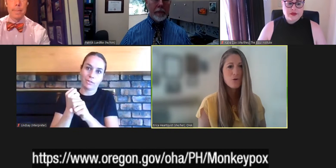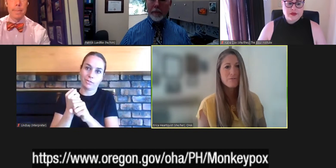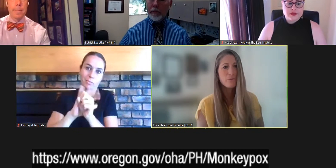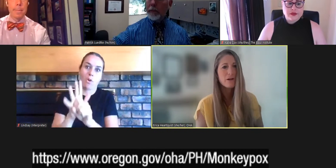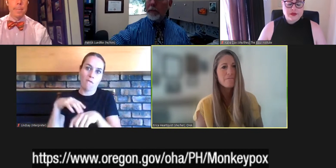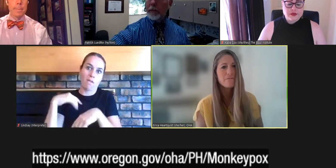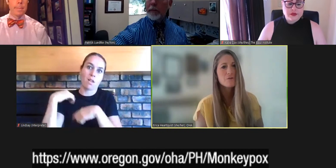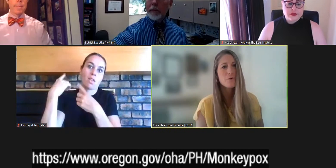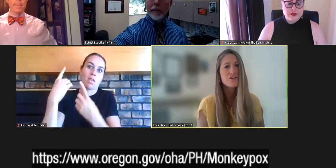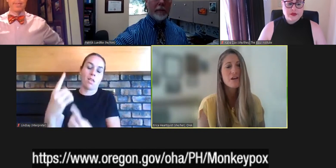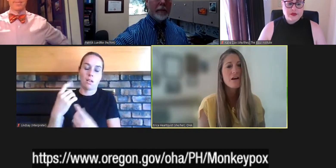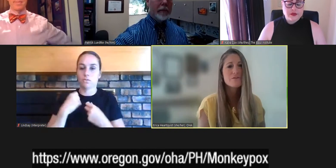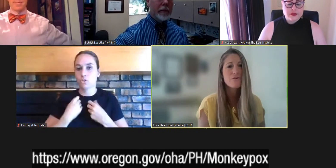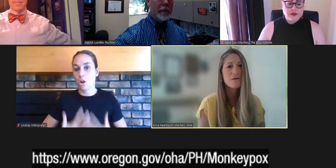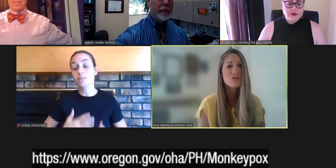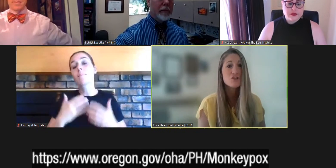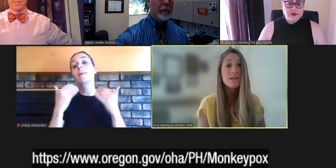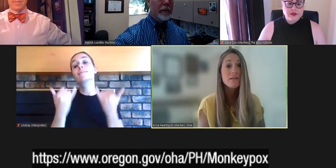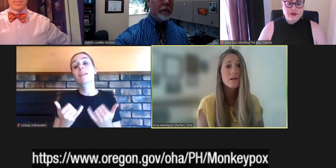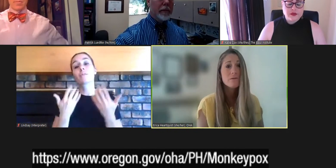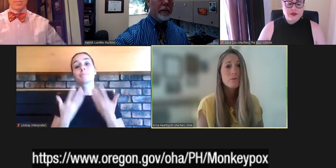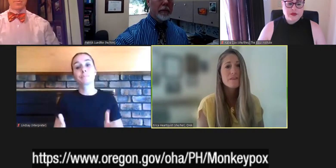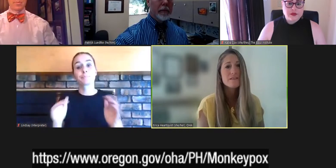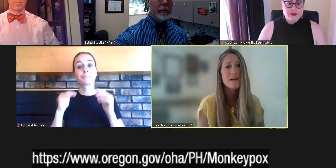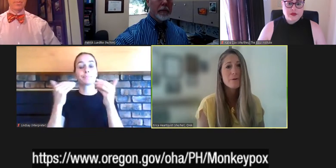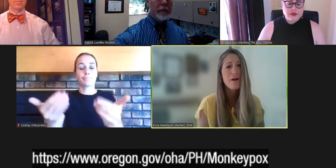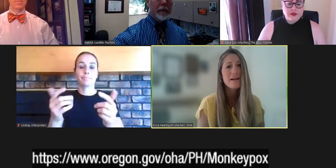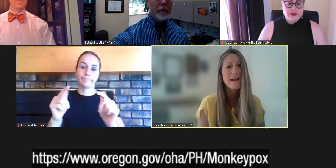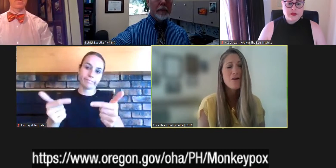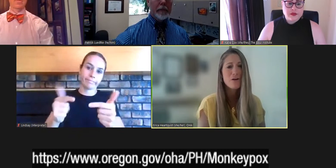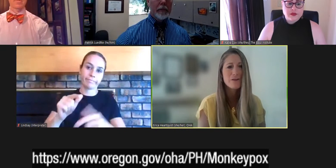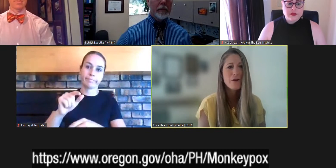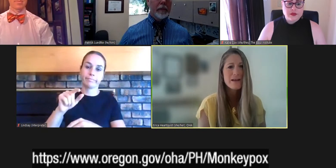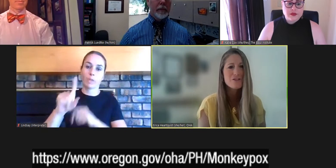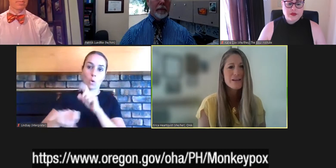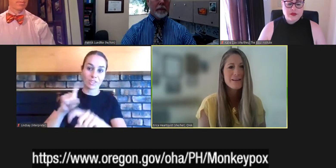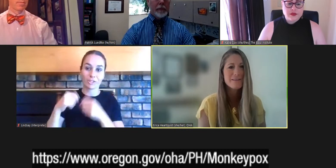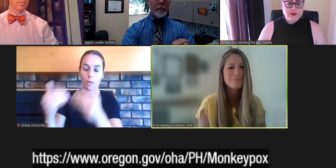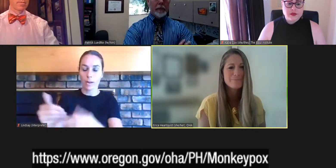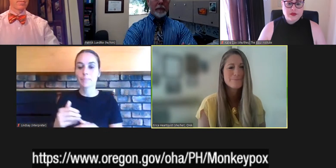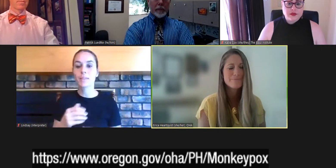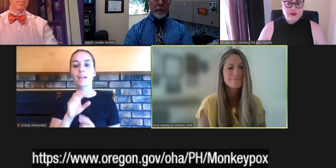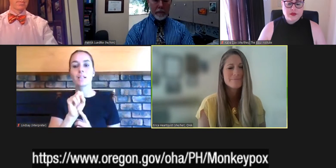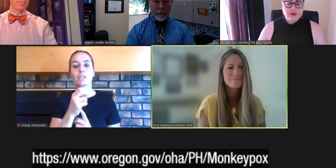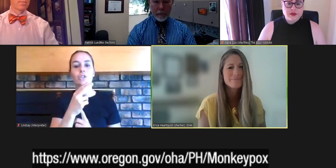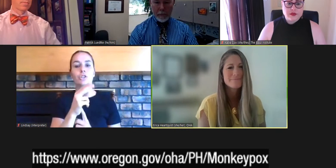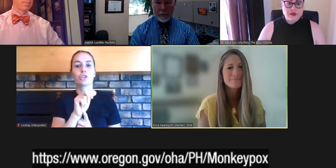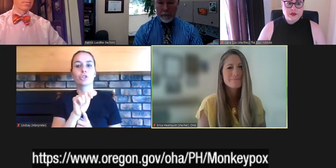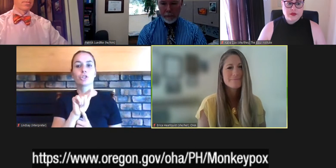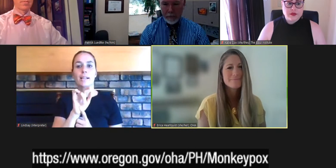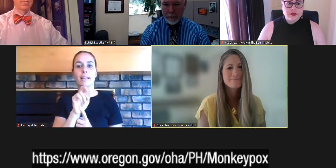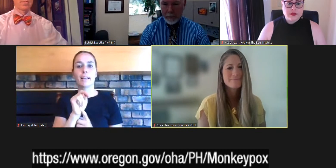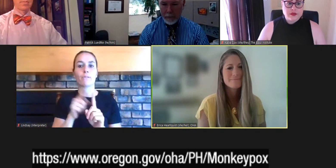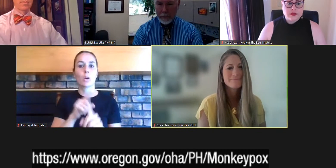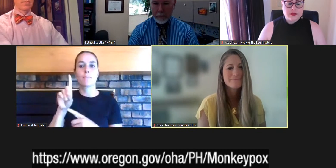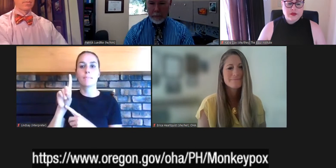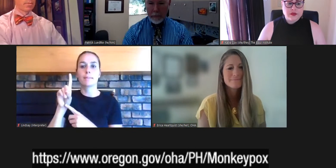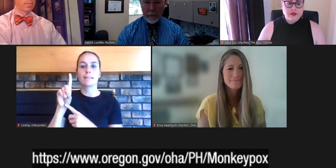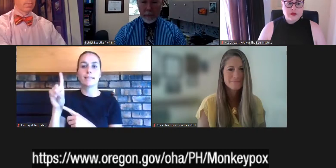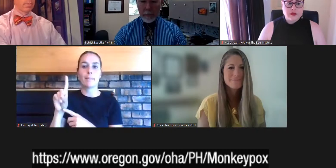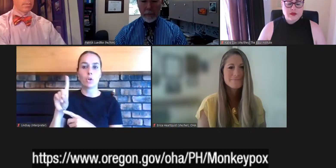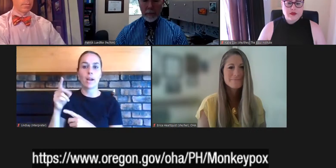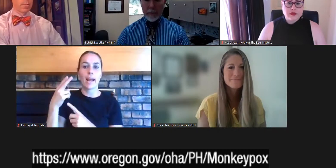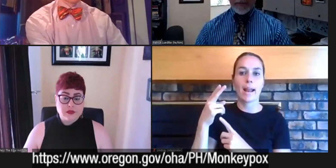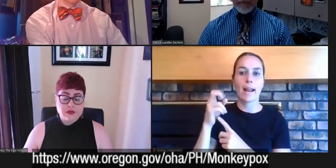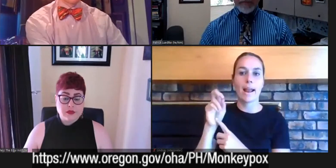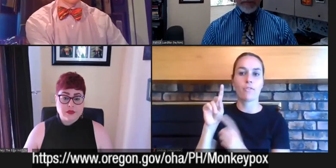Thank you, everyone. Our first question comes from Shayla with the Democrat Herald. Go ahead, Shayla. Thank you. Thank you, everyone, for